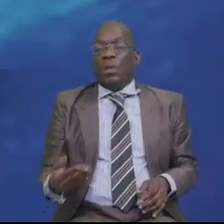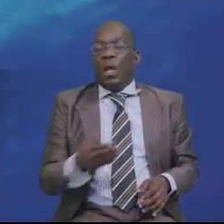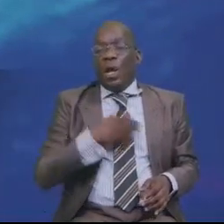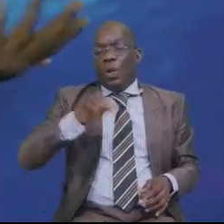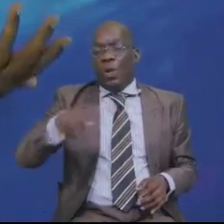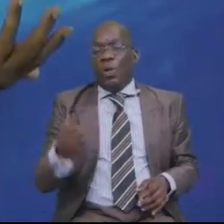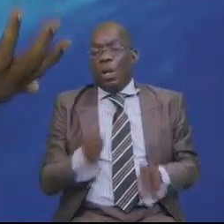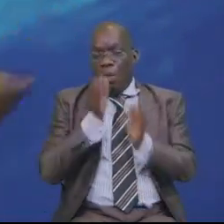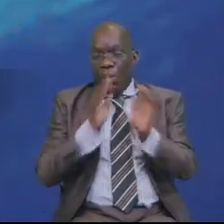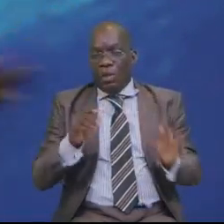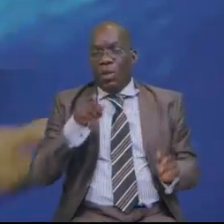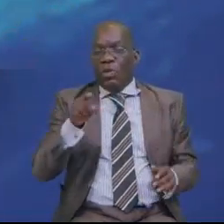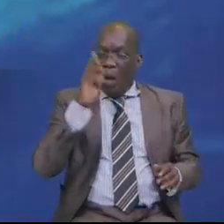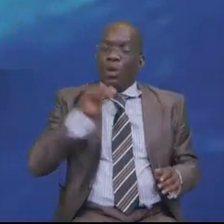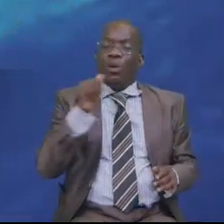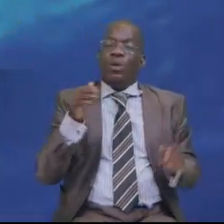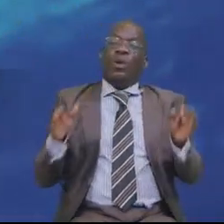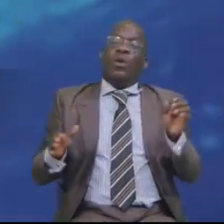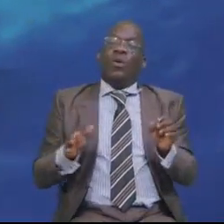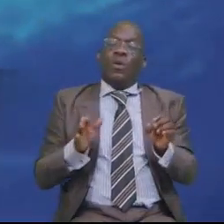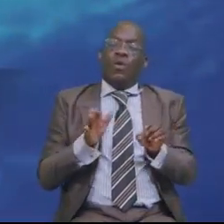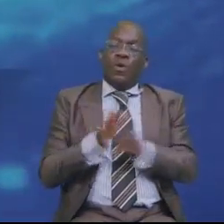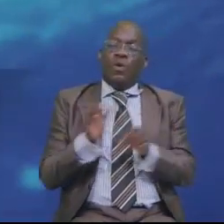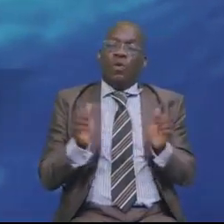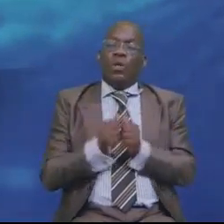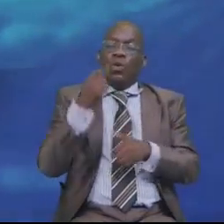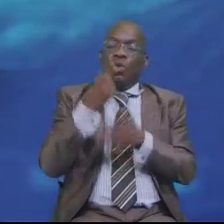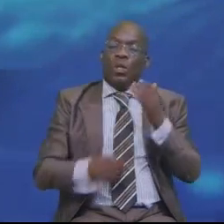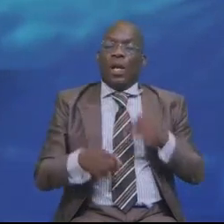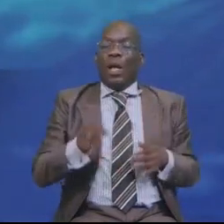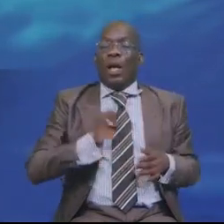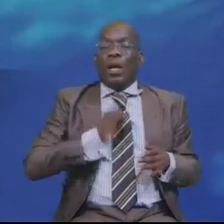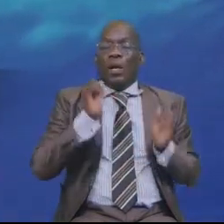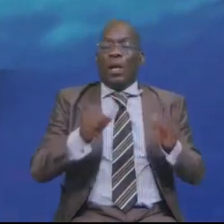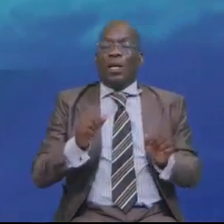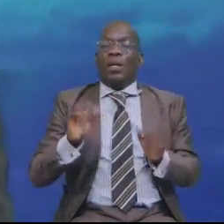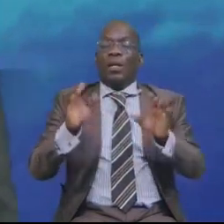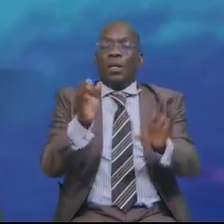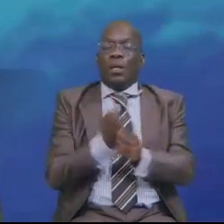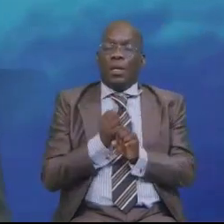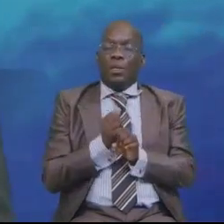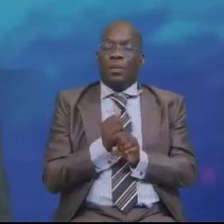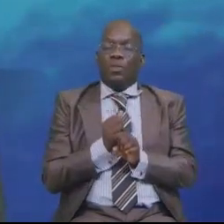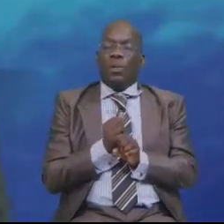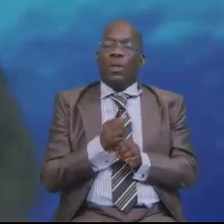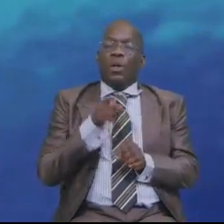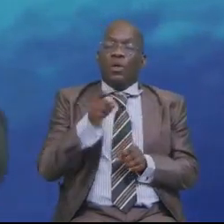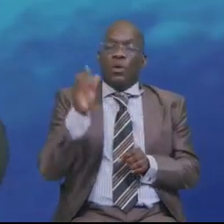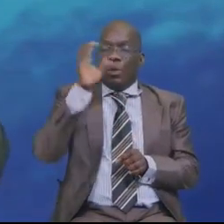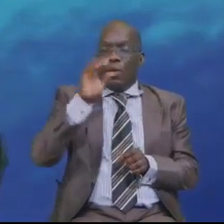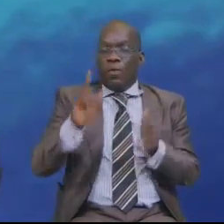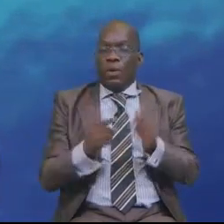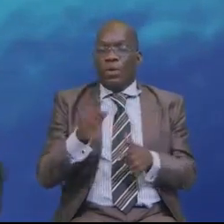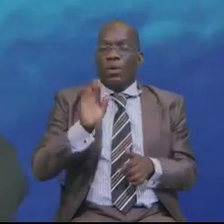preoccupied. What can I get? What can I have? Seek first your entry into the